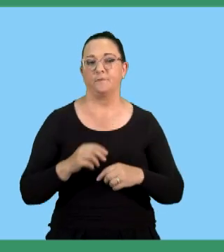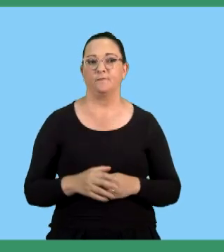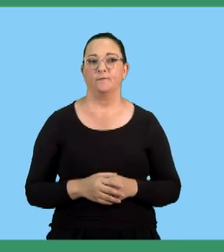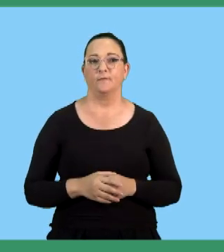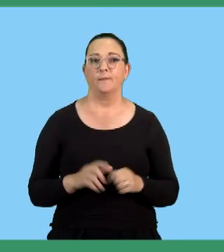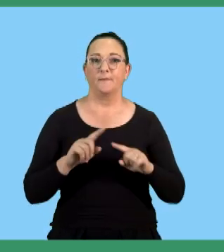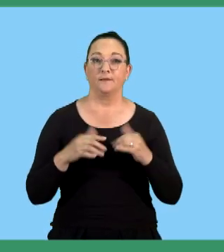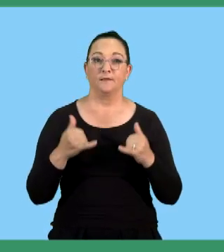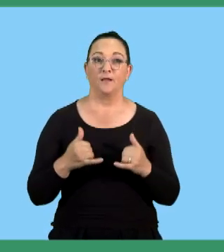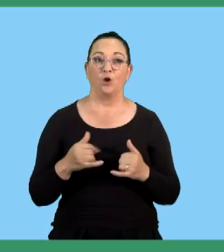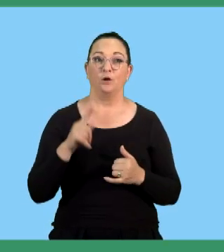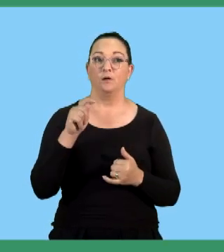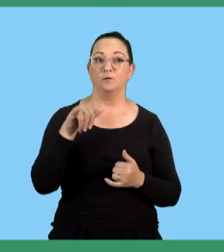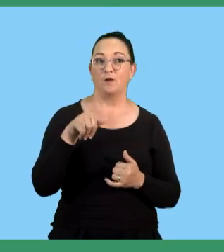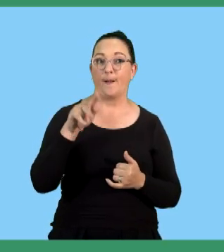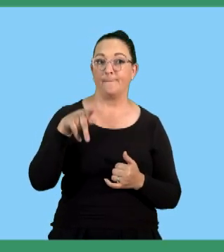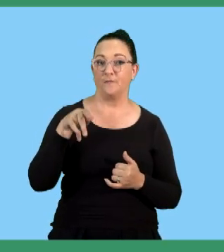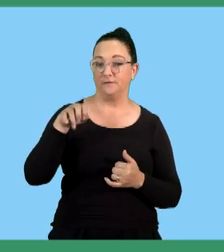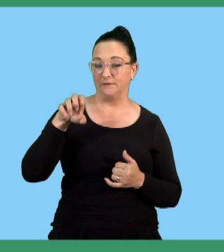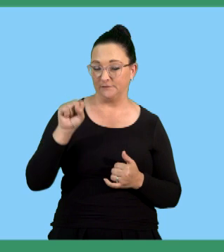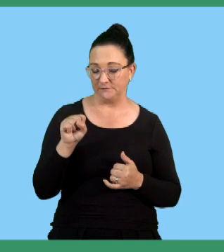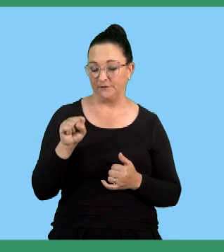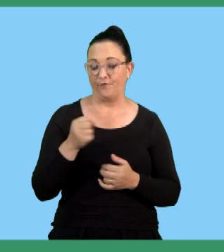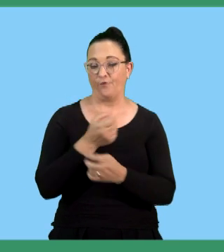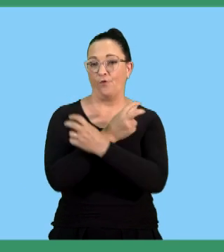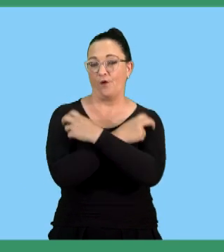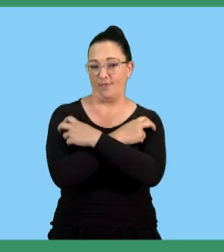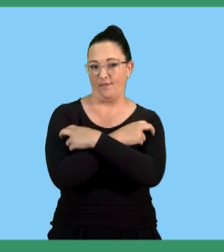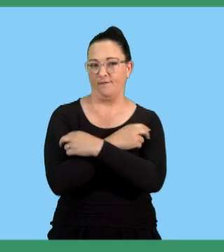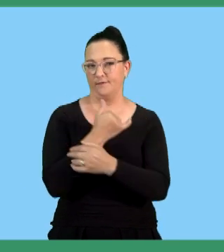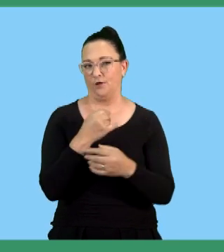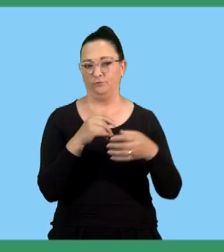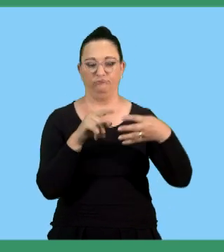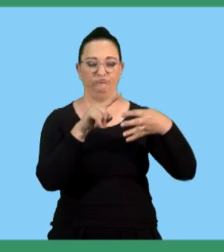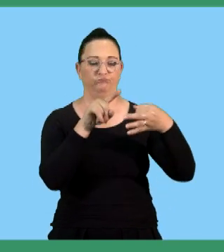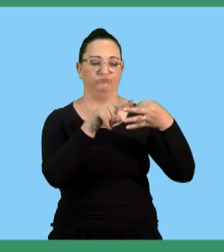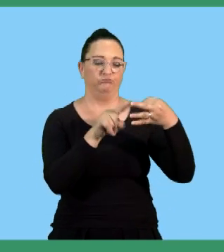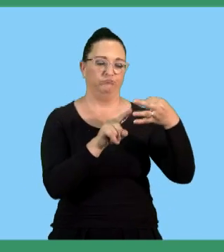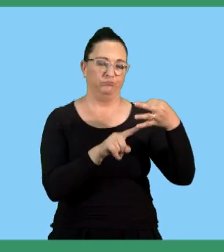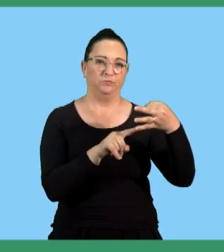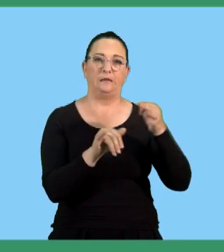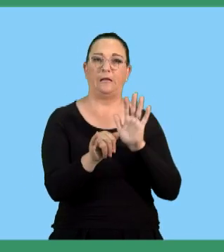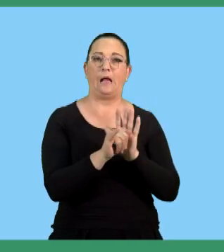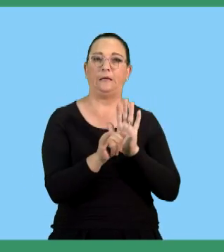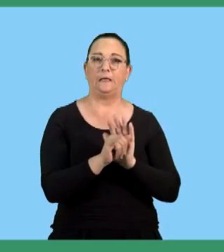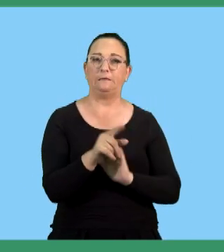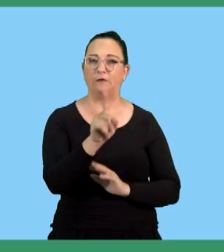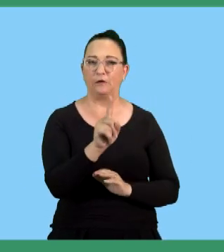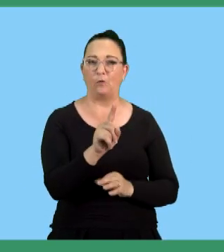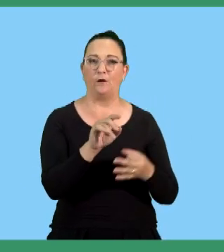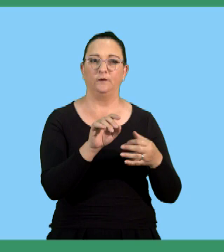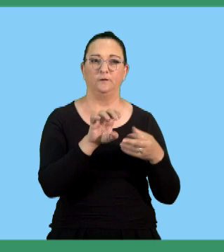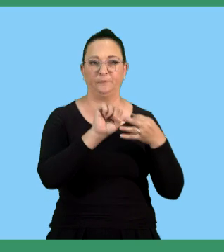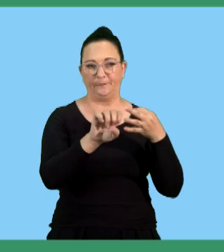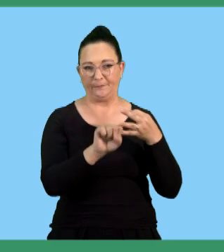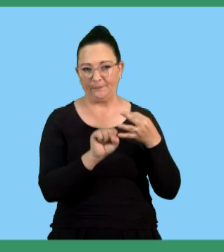the types of leaves now, you now need to identify from these scenarios rather to say which type of leave is applicable here or what is it